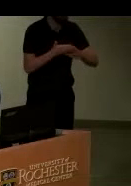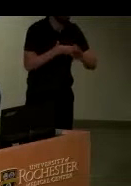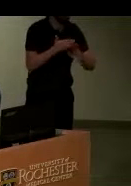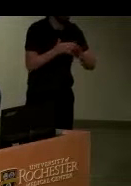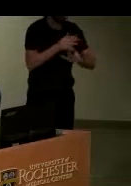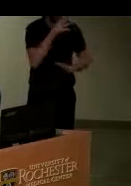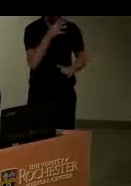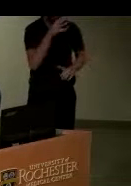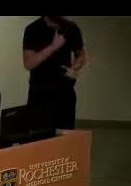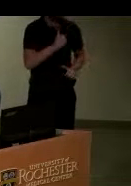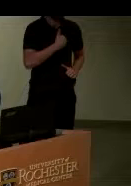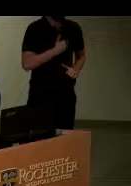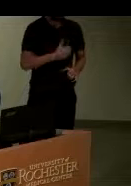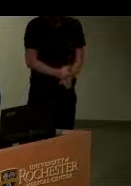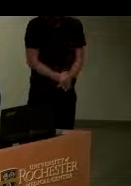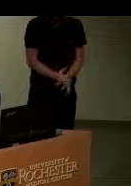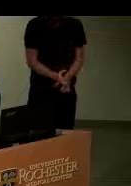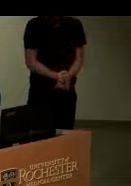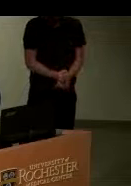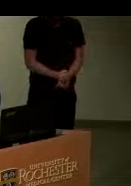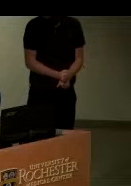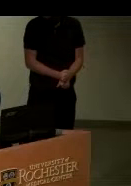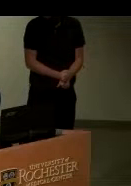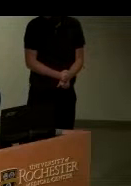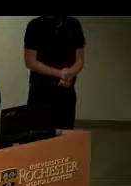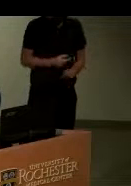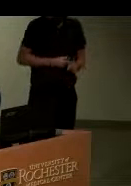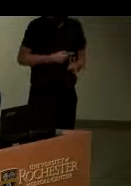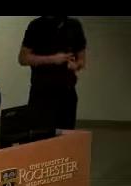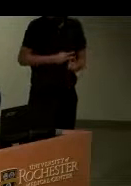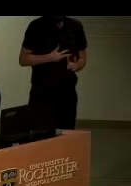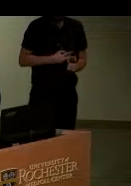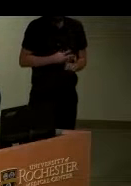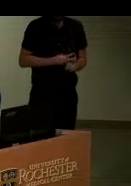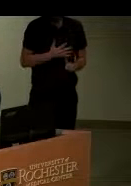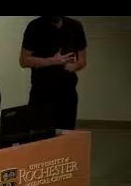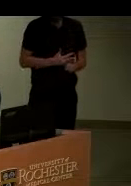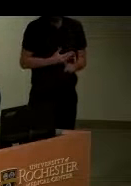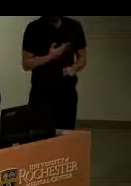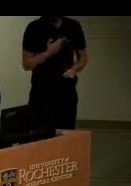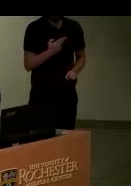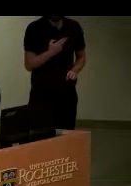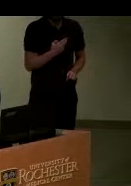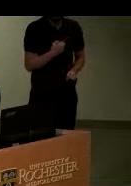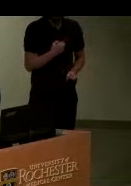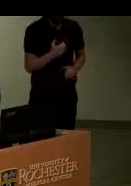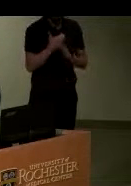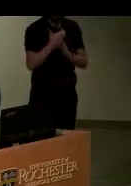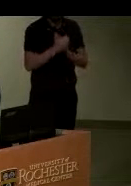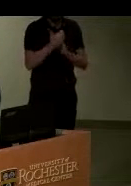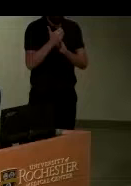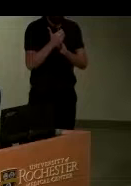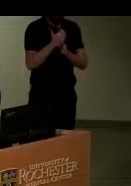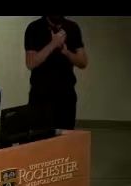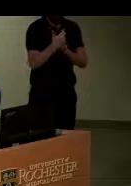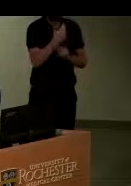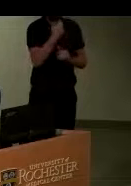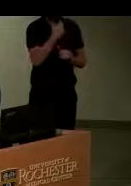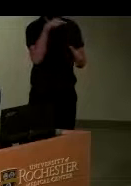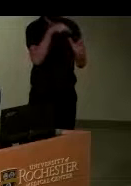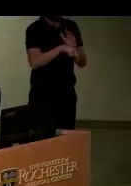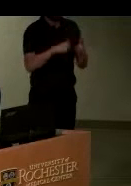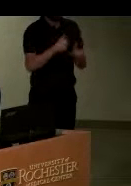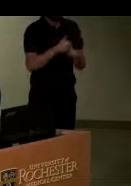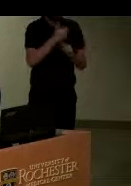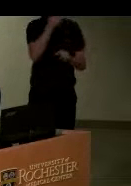farm himself. And at the end of months of this, he put a shotgun in his mouth and fired it in front of her.